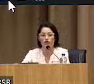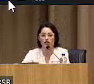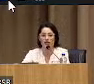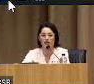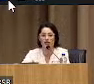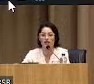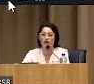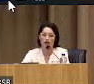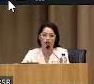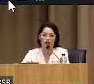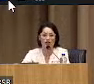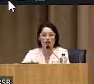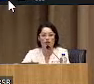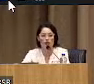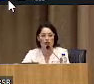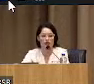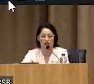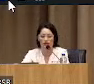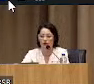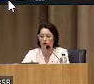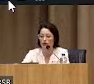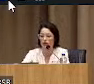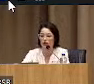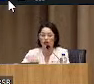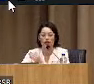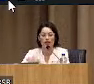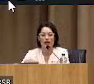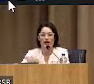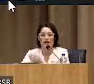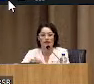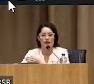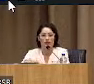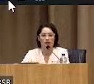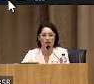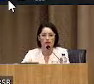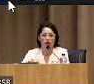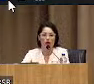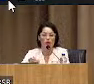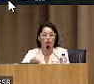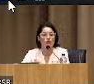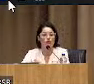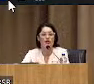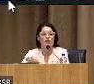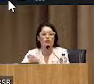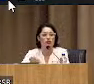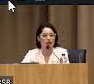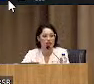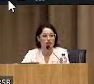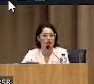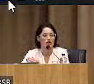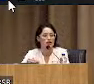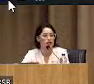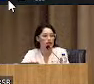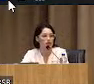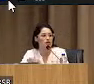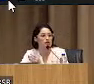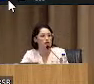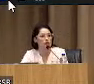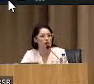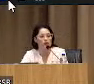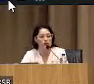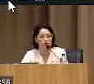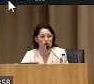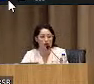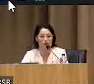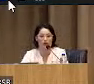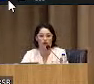We would follow the patients in the first days and then 15 days after the acute phase, and throughout time along 3